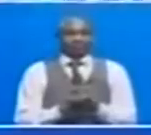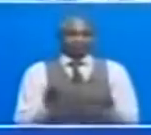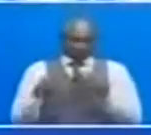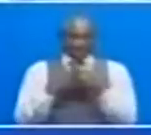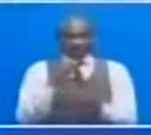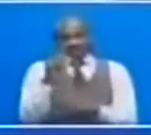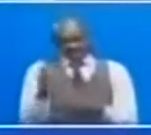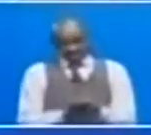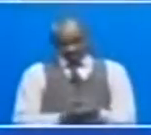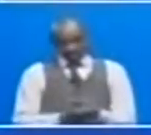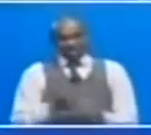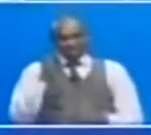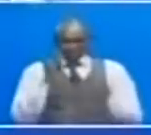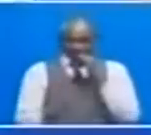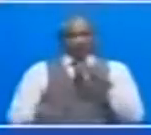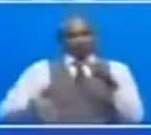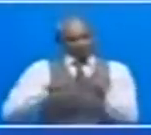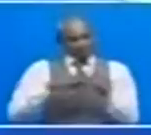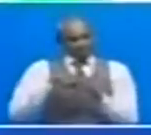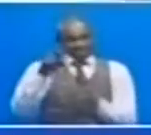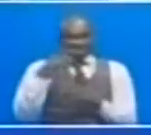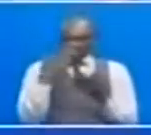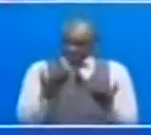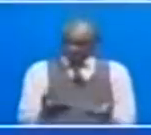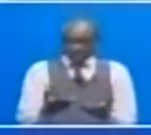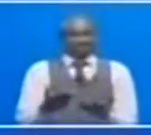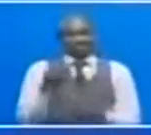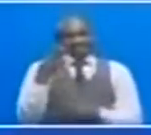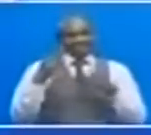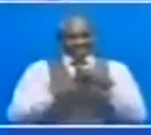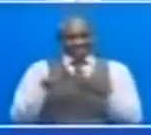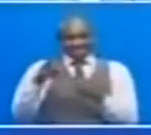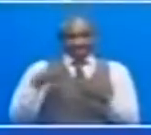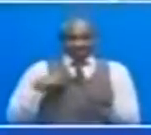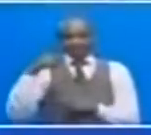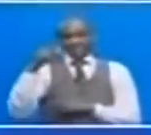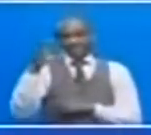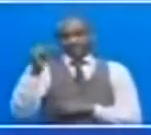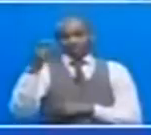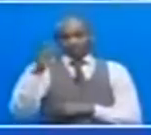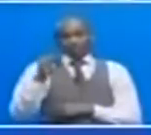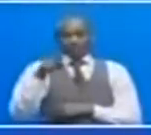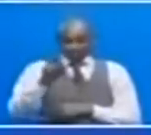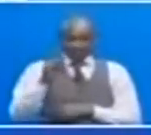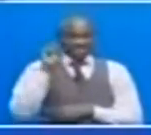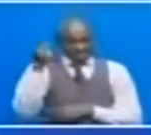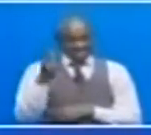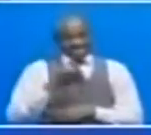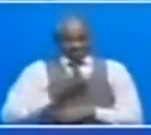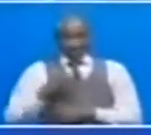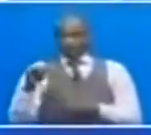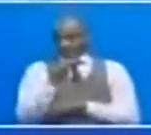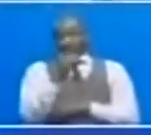challenge. Finally, Postal Corporation of Kenya continued to dominate in the 36th edition of Kekoso Games, where they beat Kenya Civil Aviation